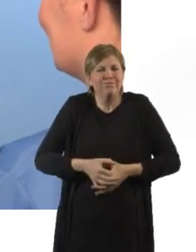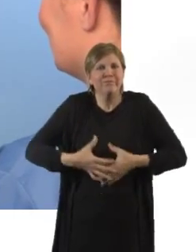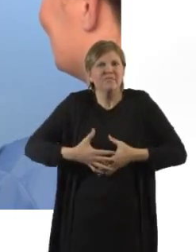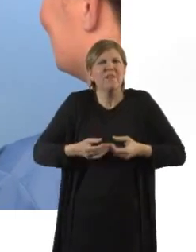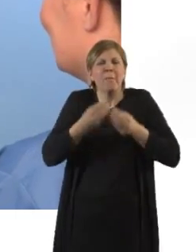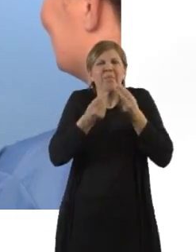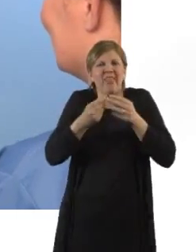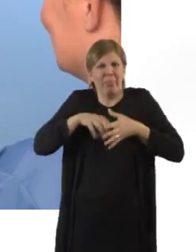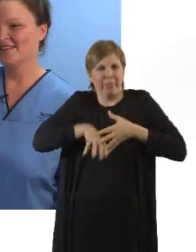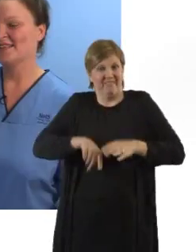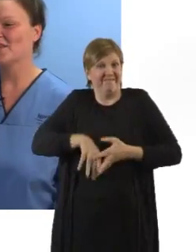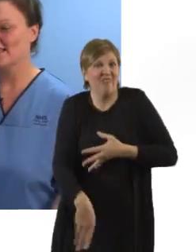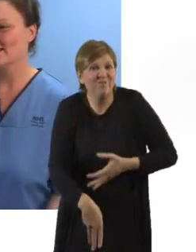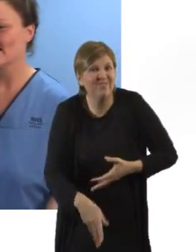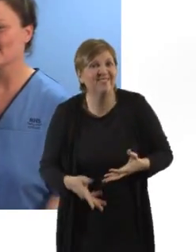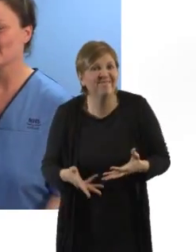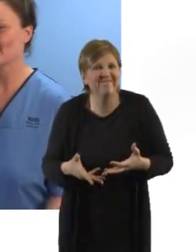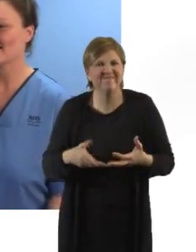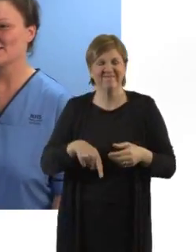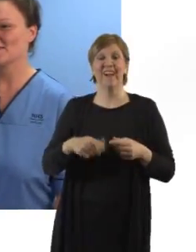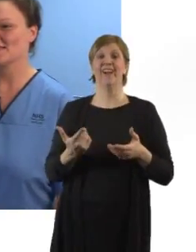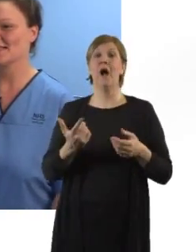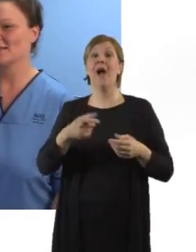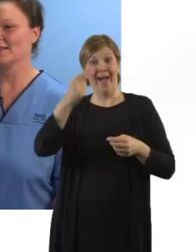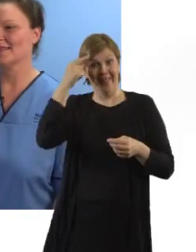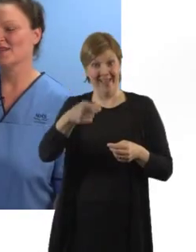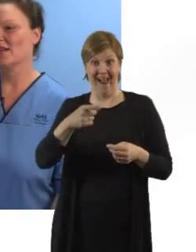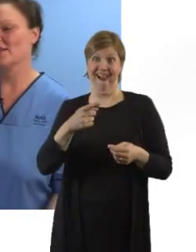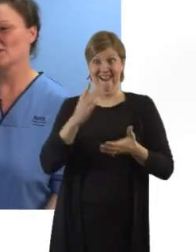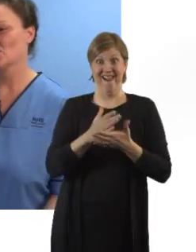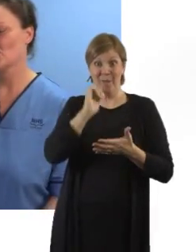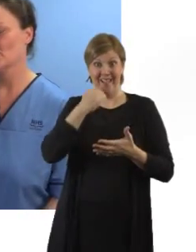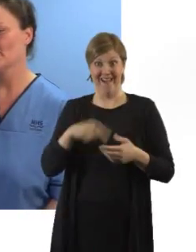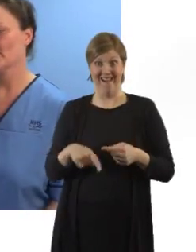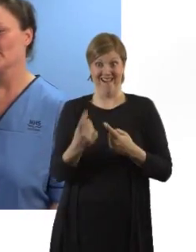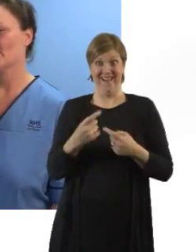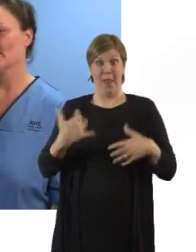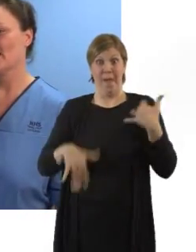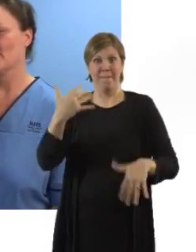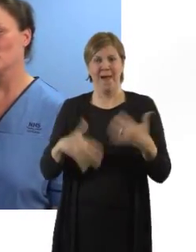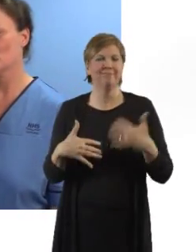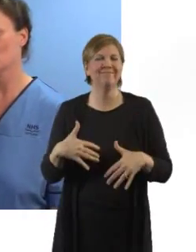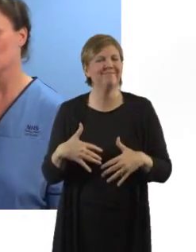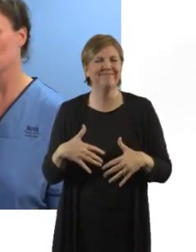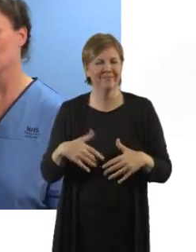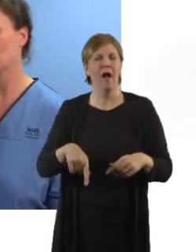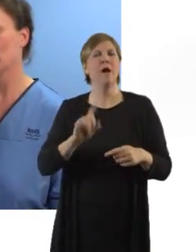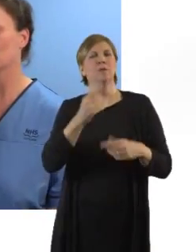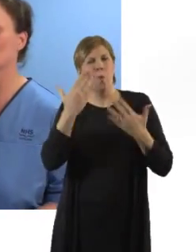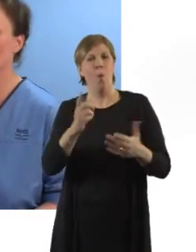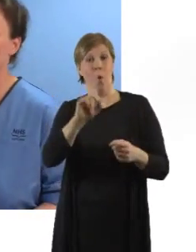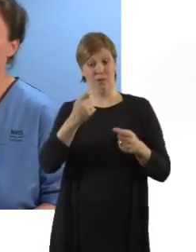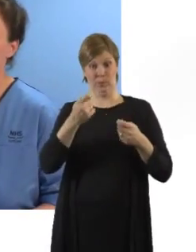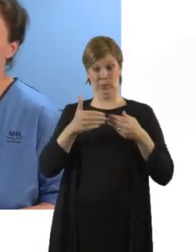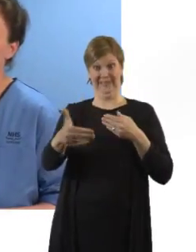What exactly does that mean? There are three things that establishes labour. There's a show, you can have waters breaking